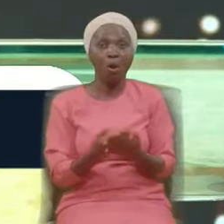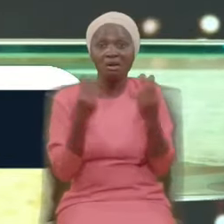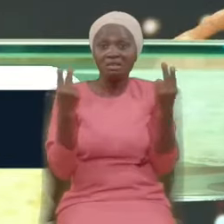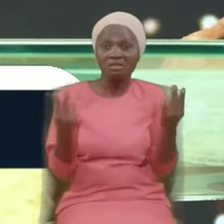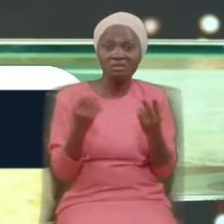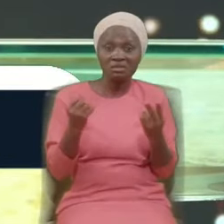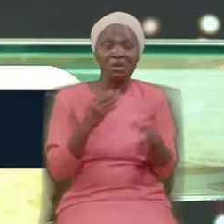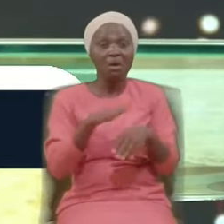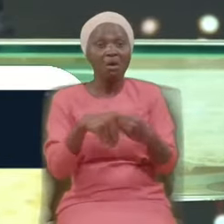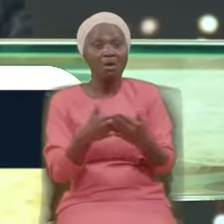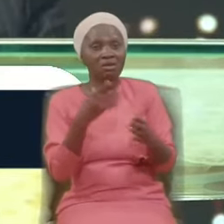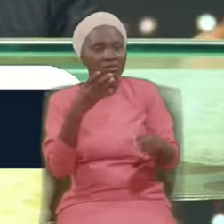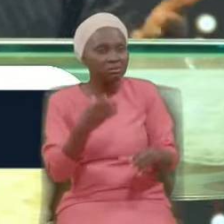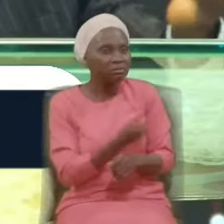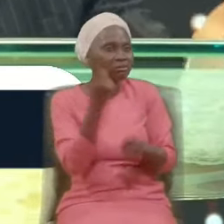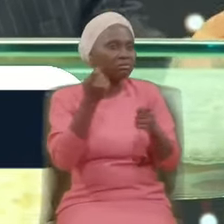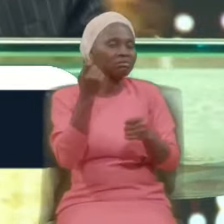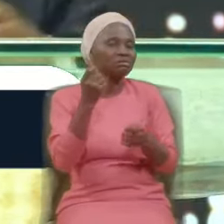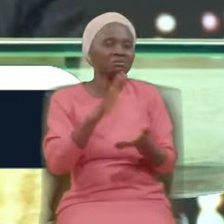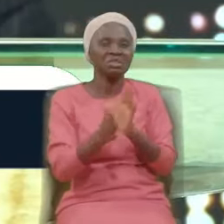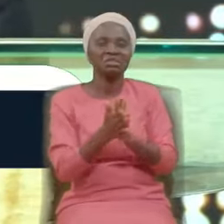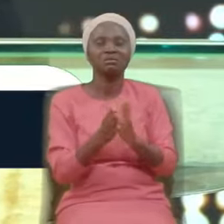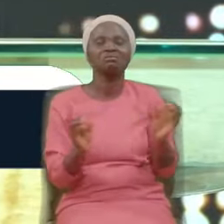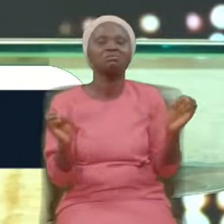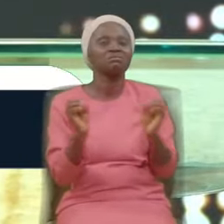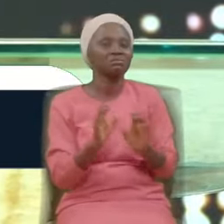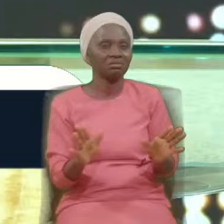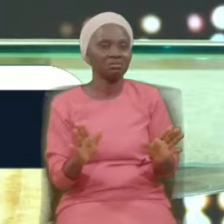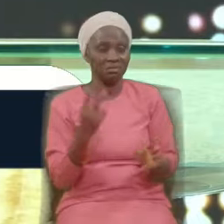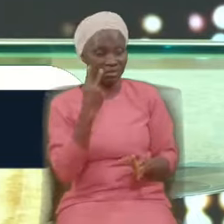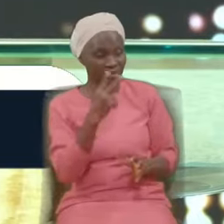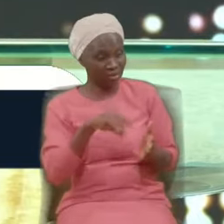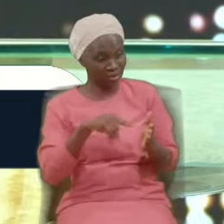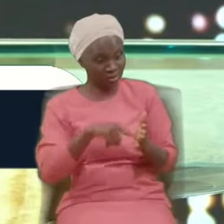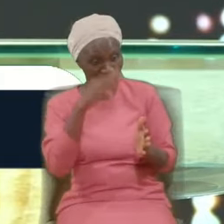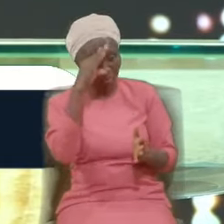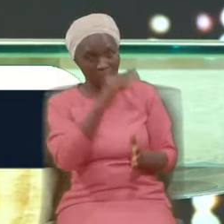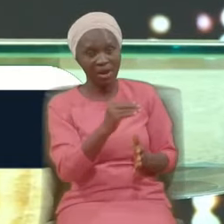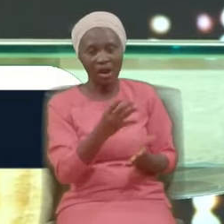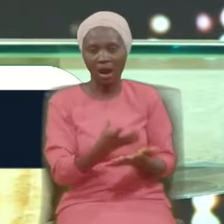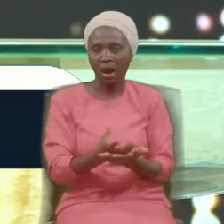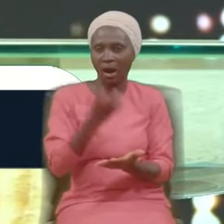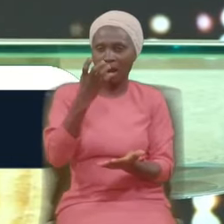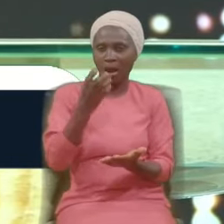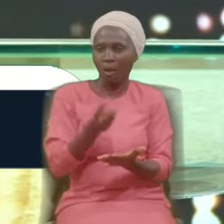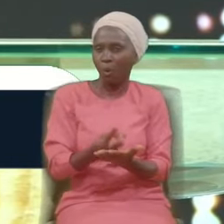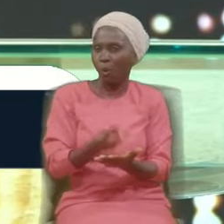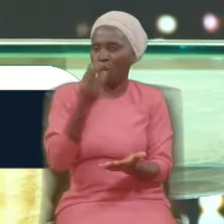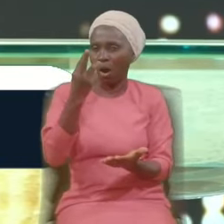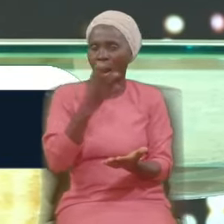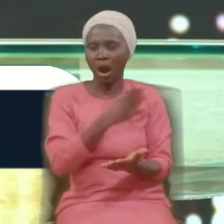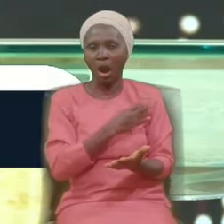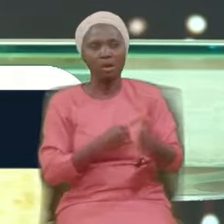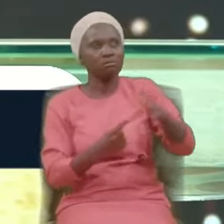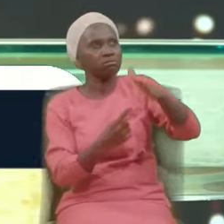triumph became nothing. Look at the man. Riches, wealth,